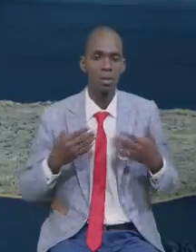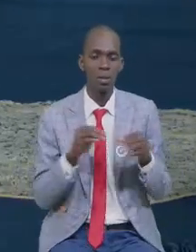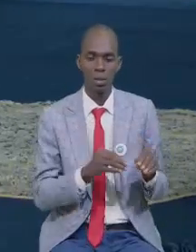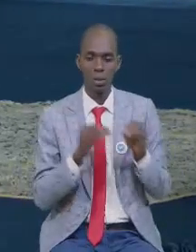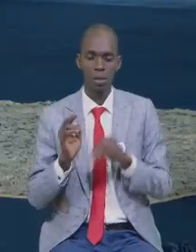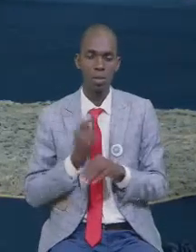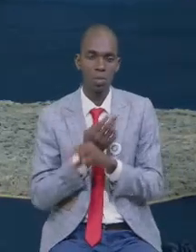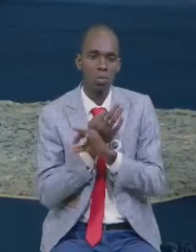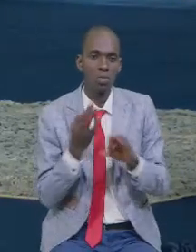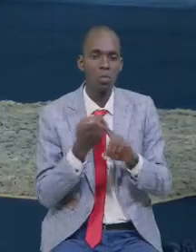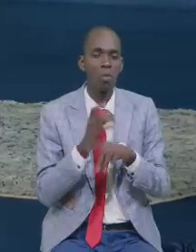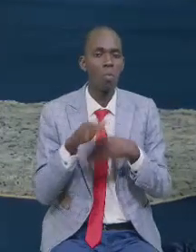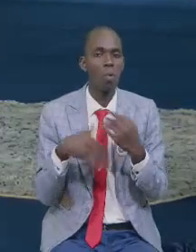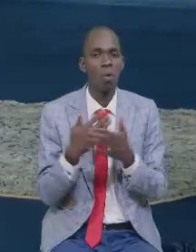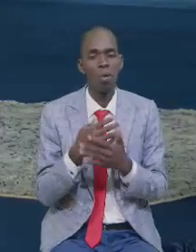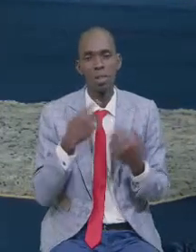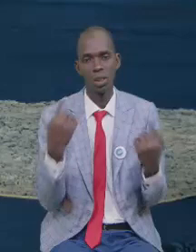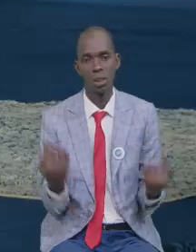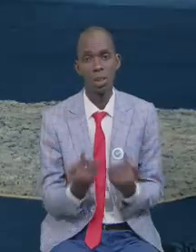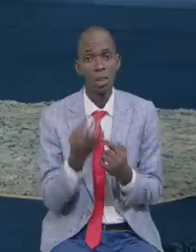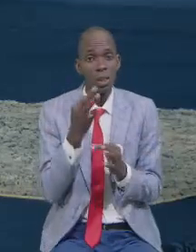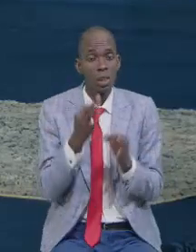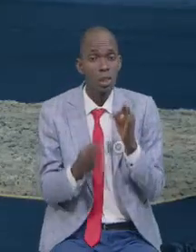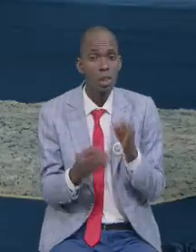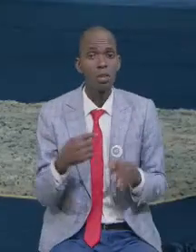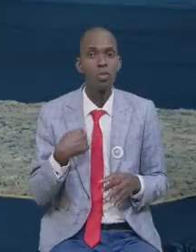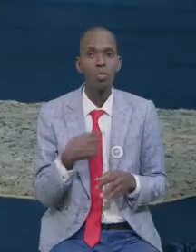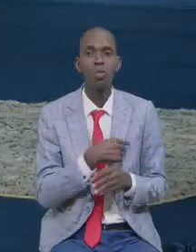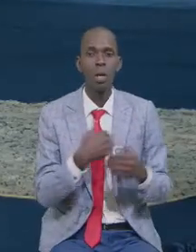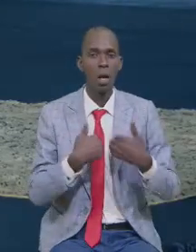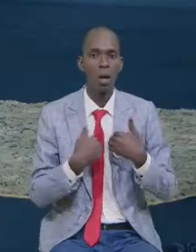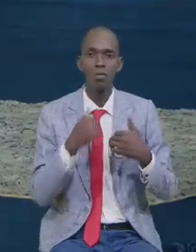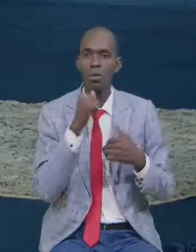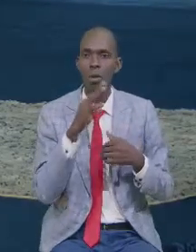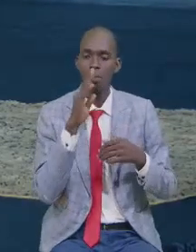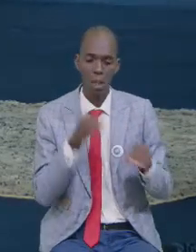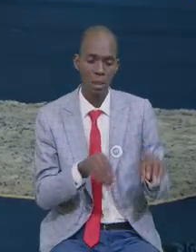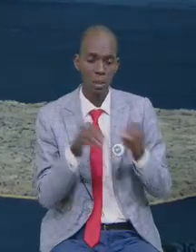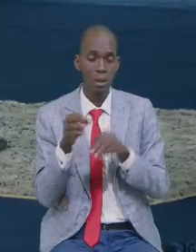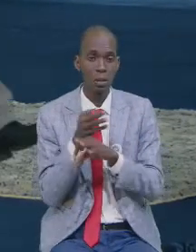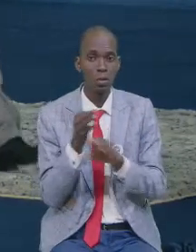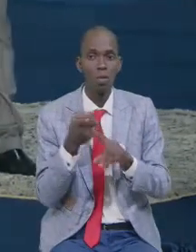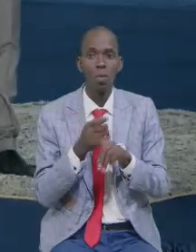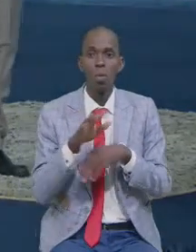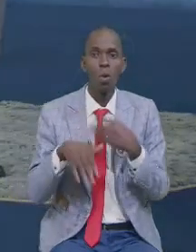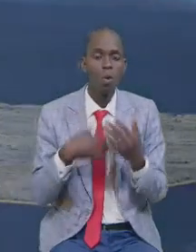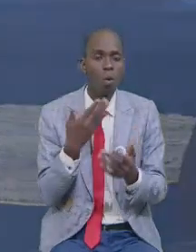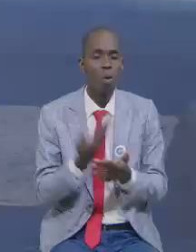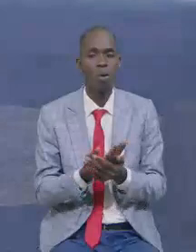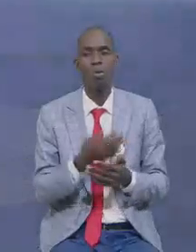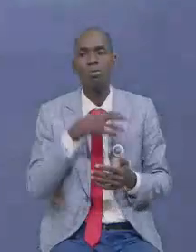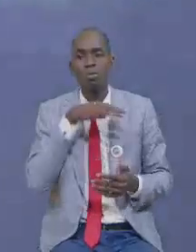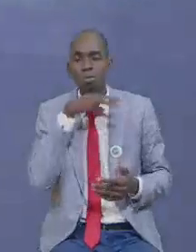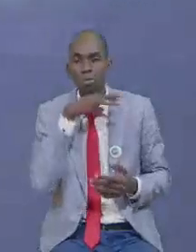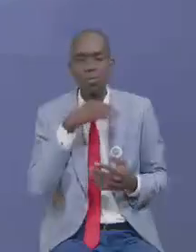all iniquity. If we have not been set free from all iniquity, from the damning